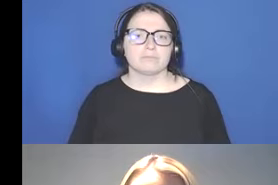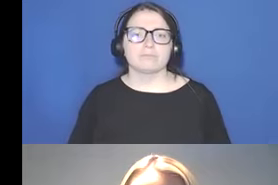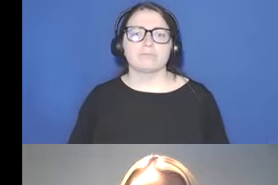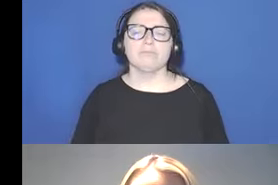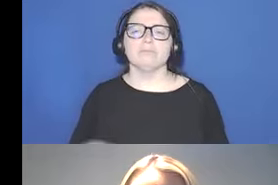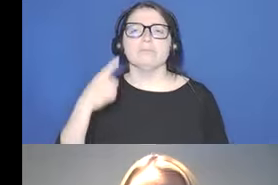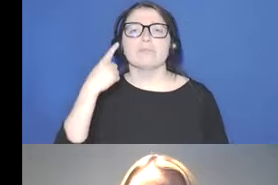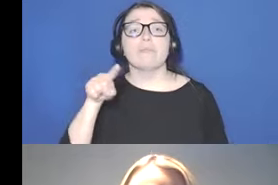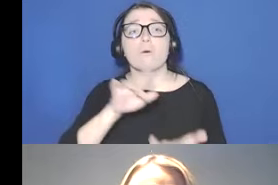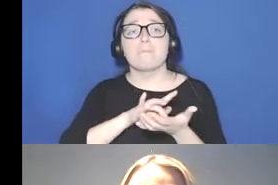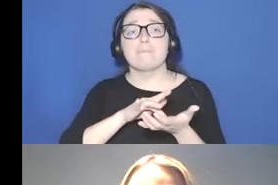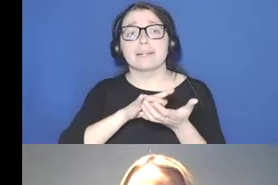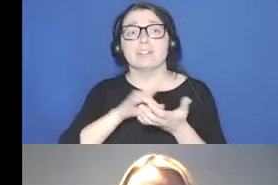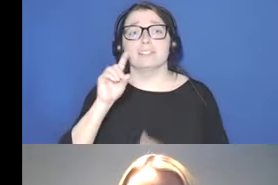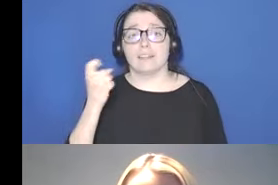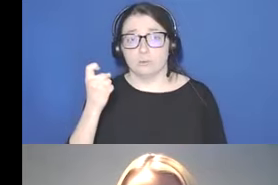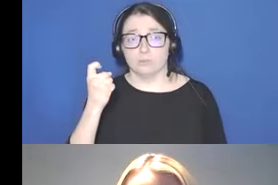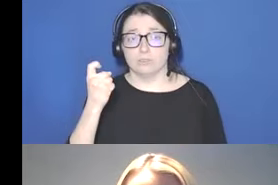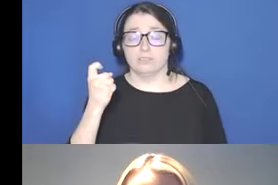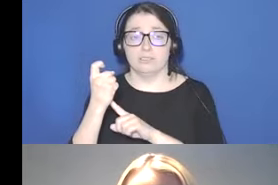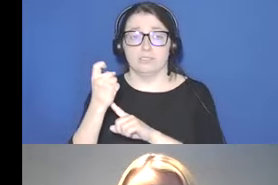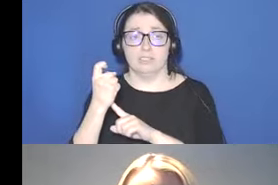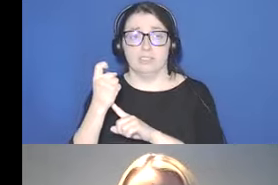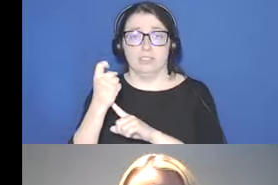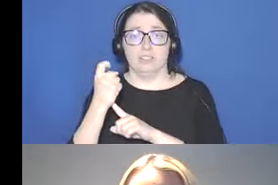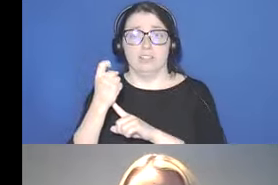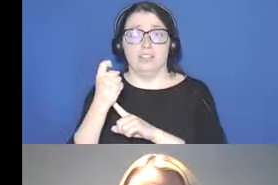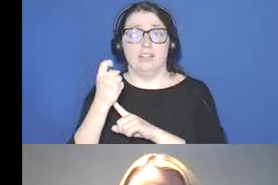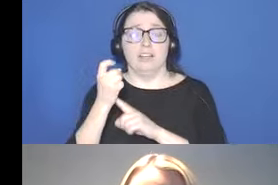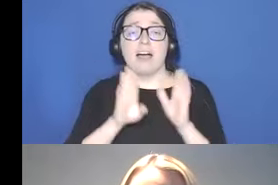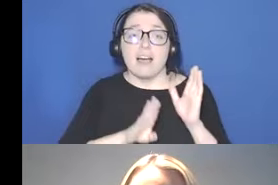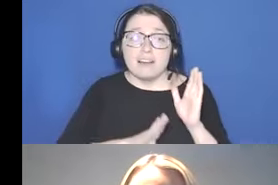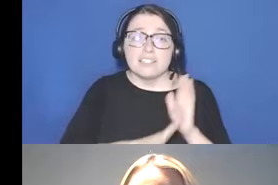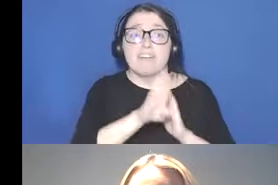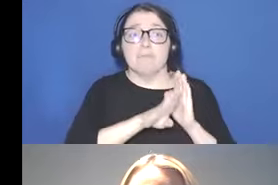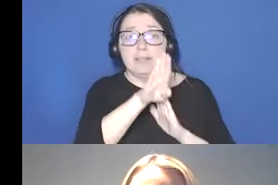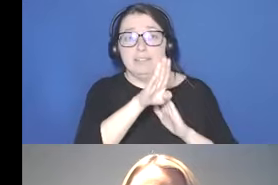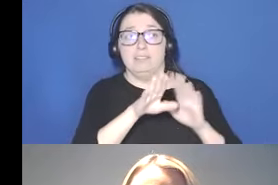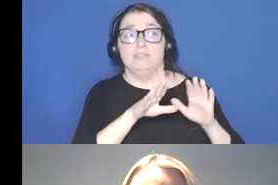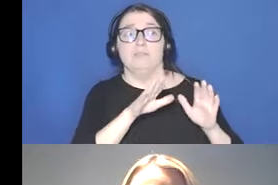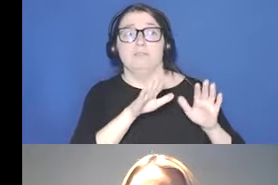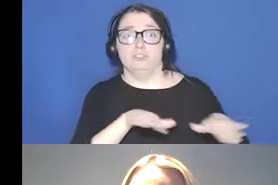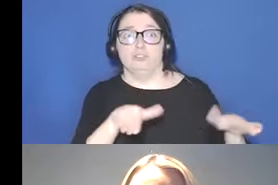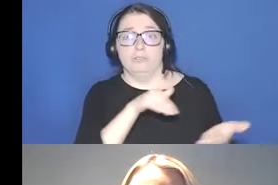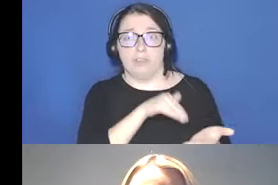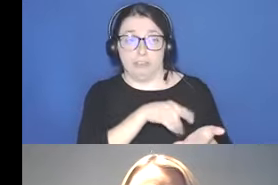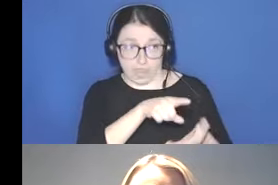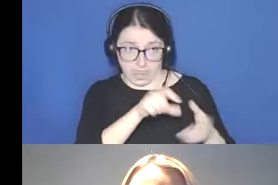medical diagnosis, is a developmental pediatrician the only person that could do that, or are there other medical providers